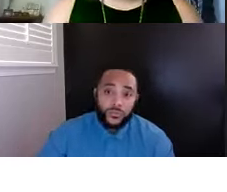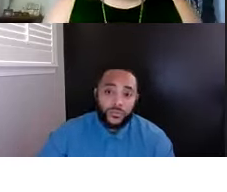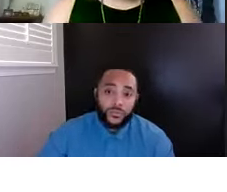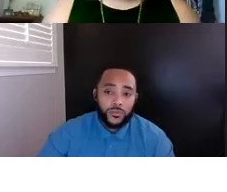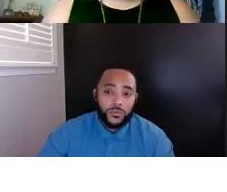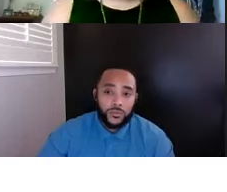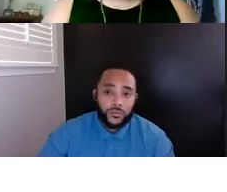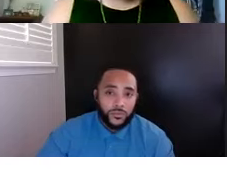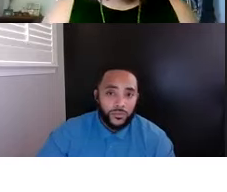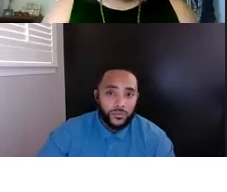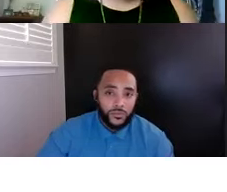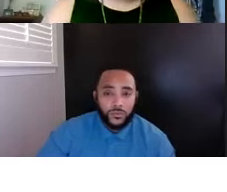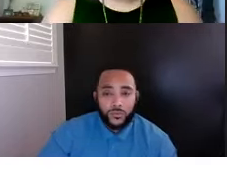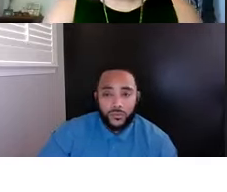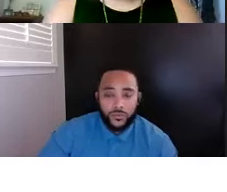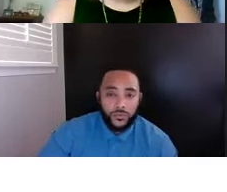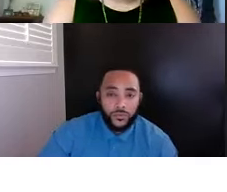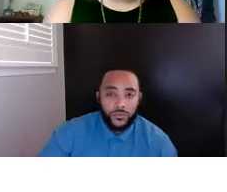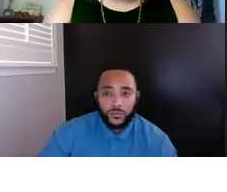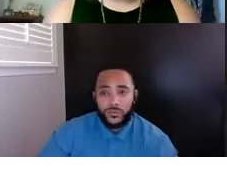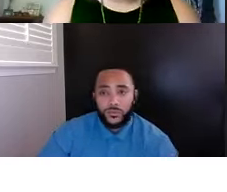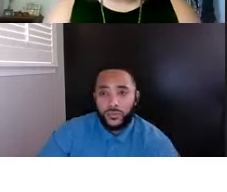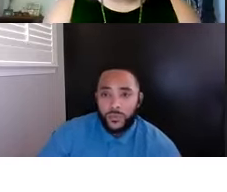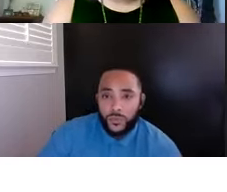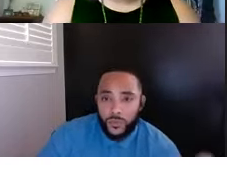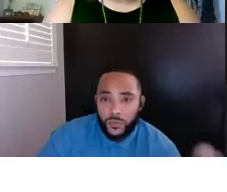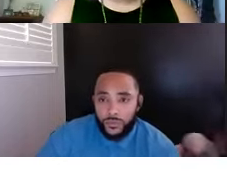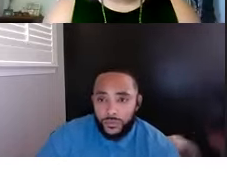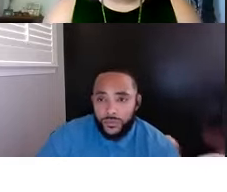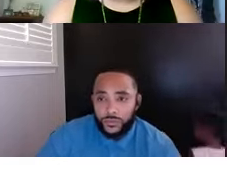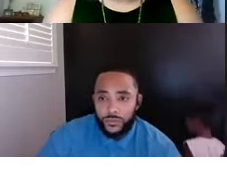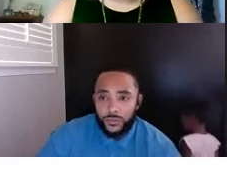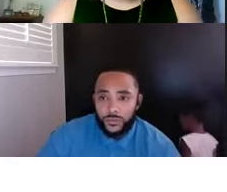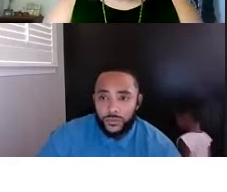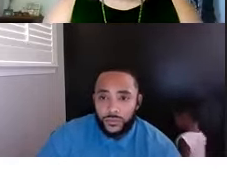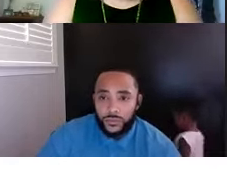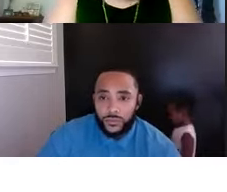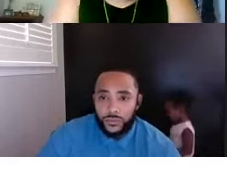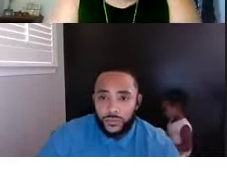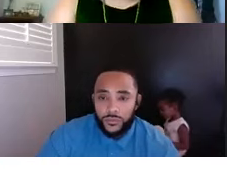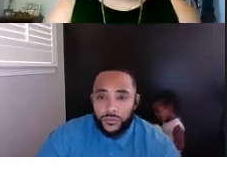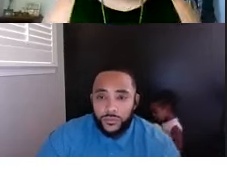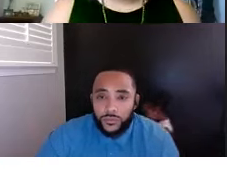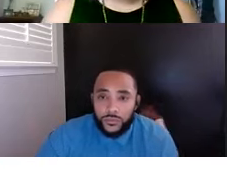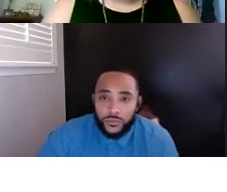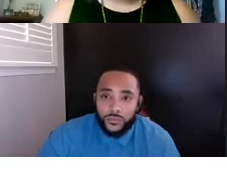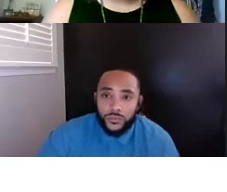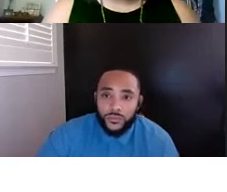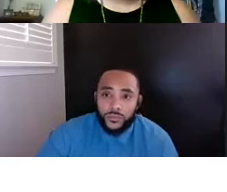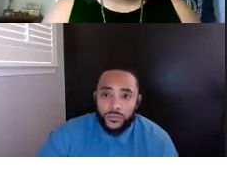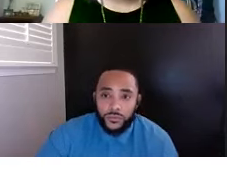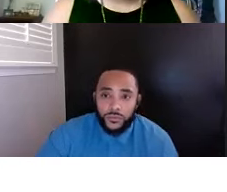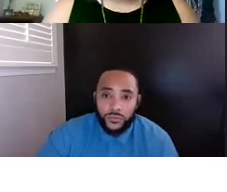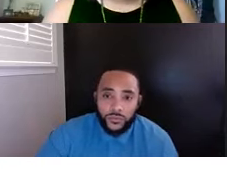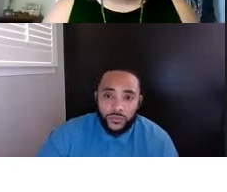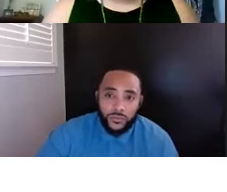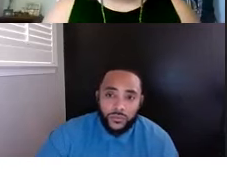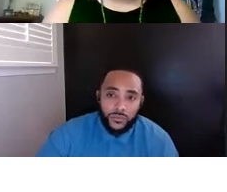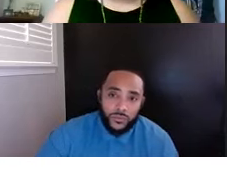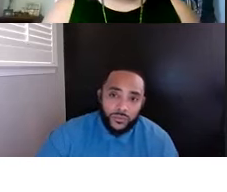to complete the link that's in the chat box with just some information to input t-shirt size and give